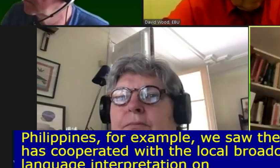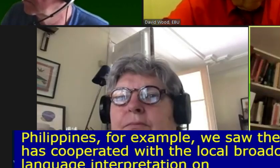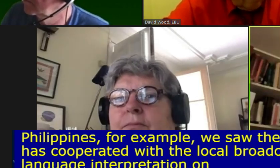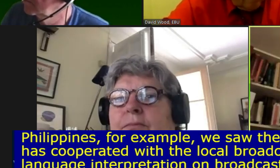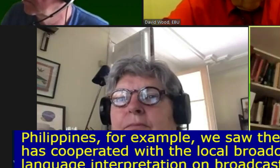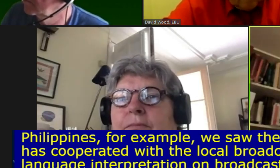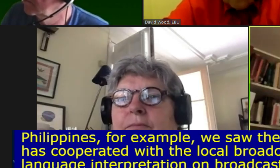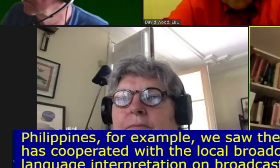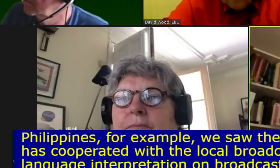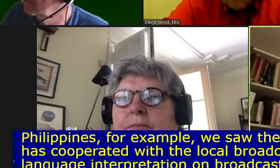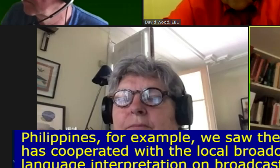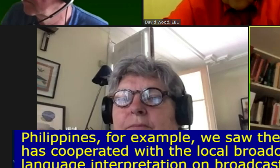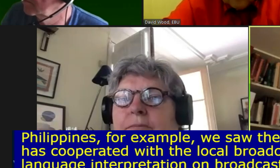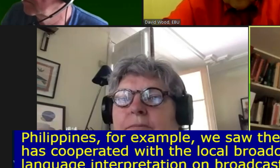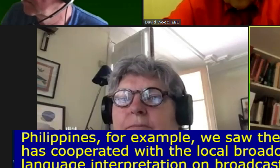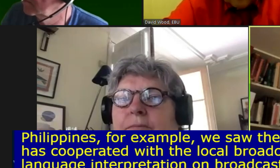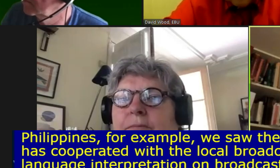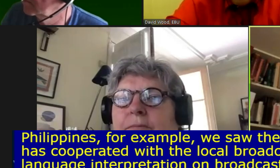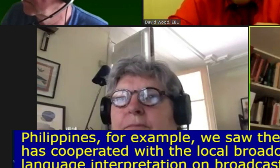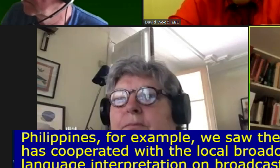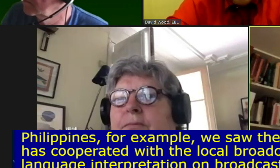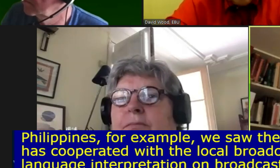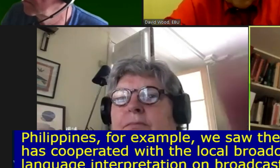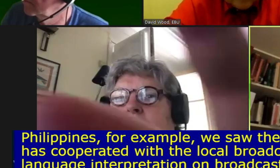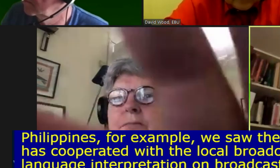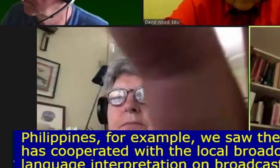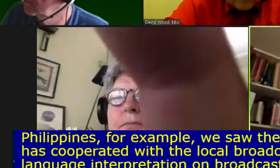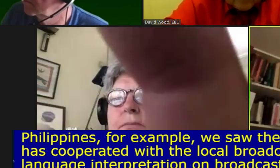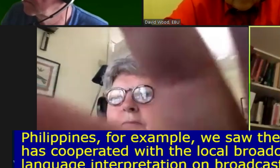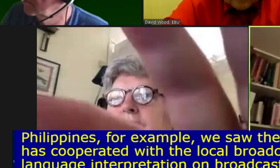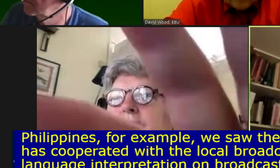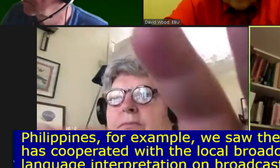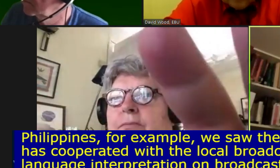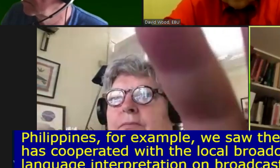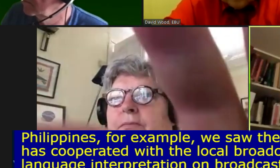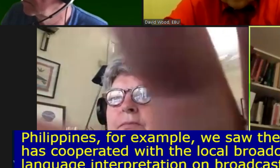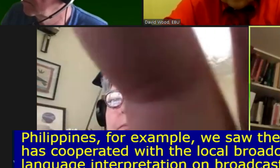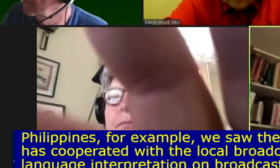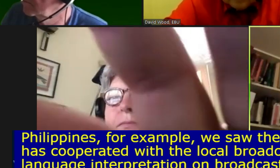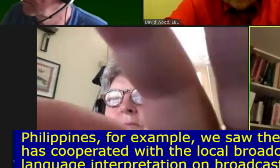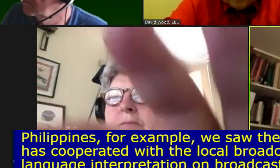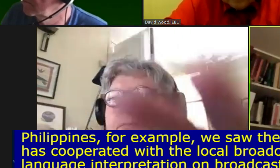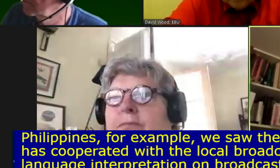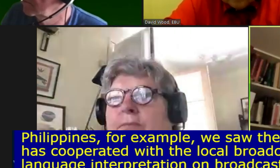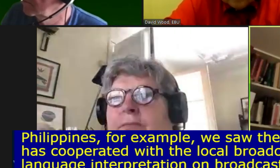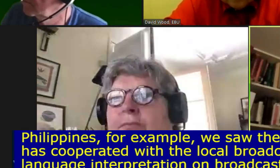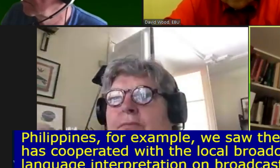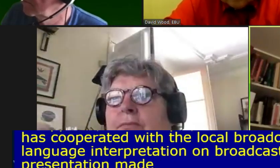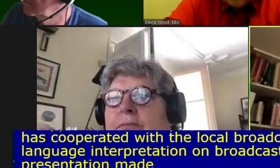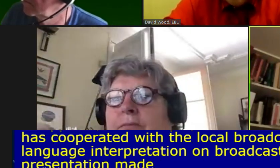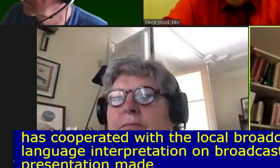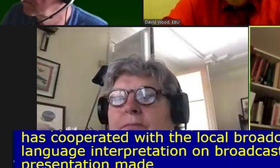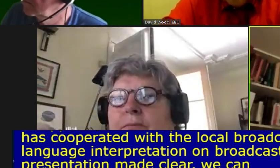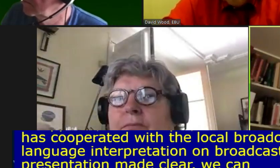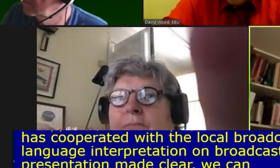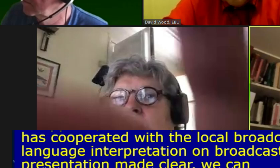Gio's presentation just made clear, that we can combine ICT, like